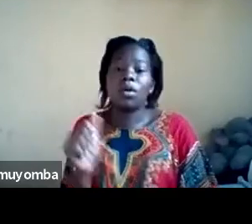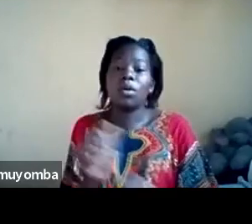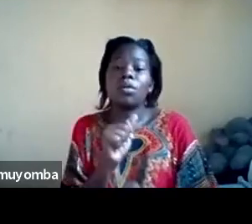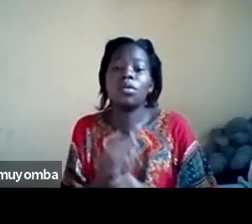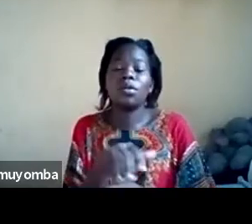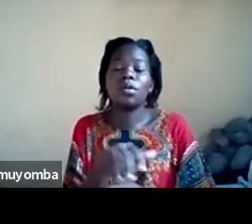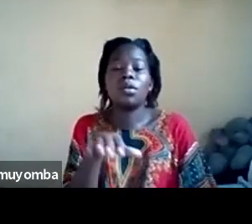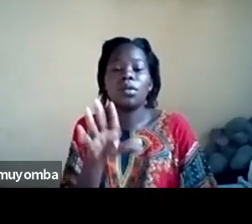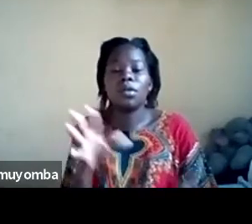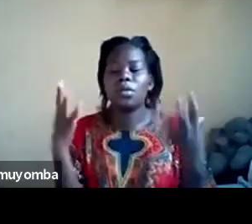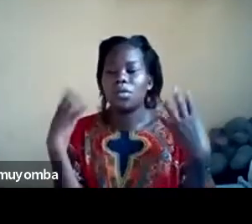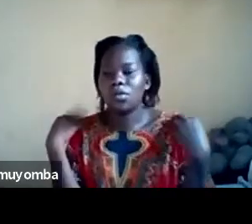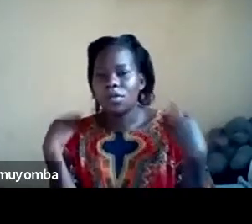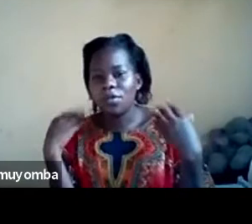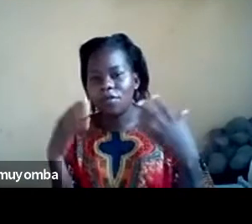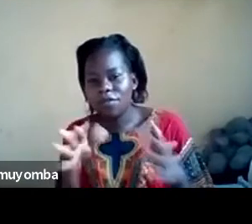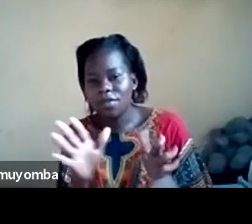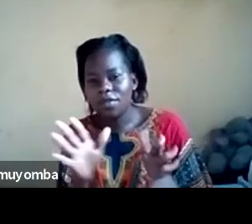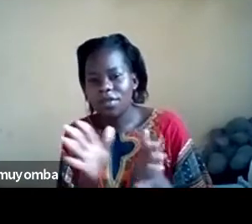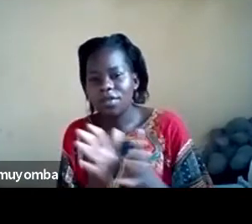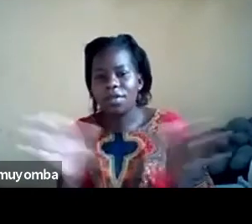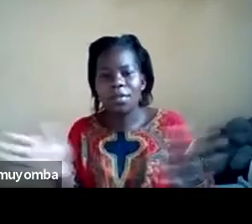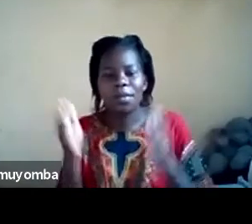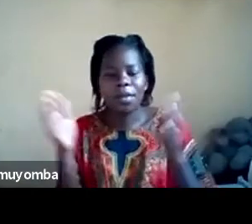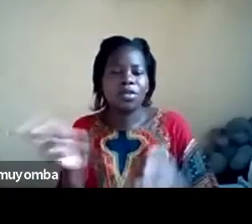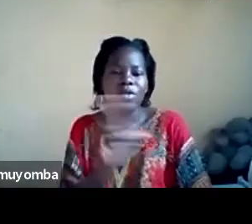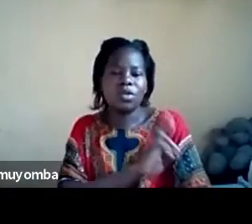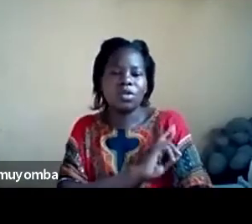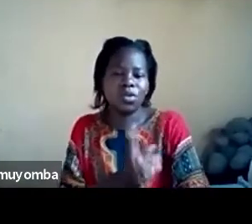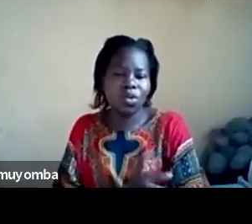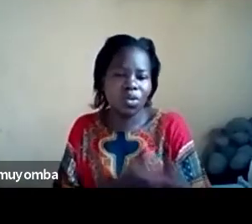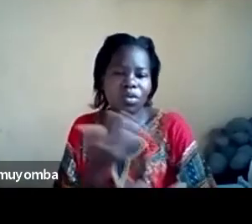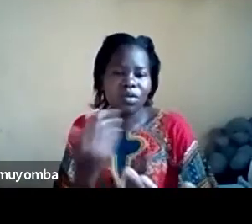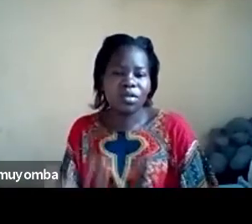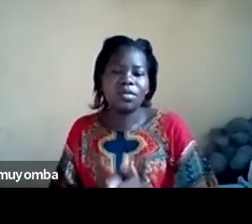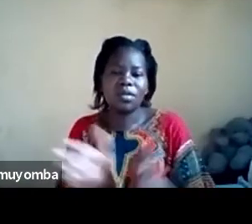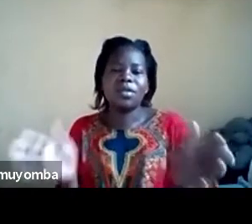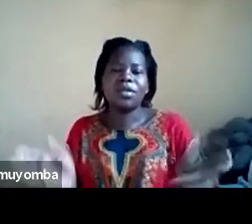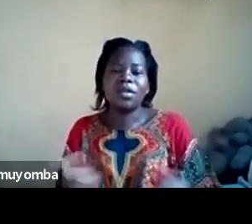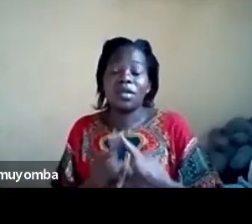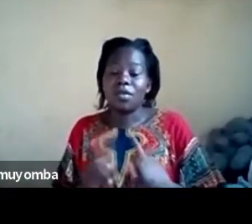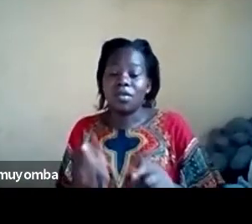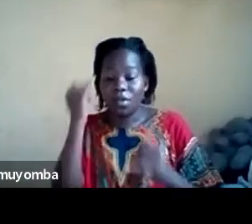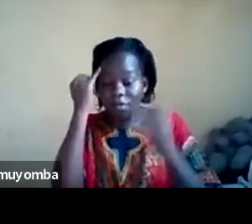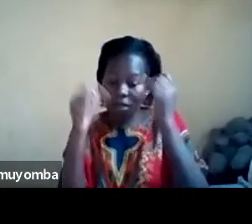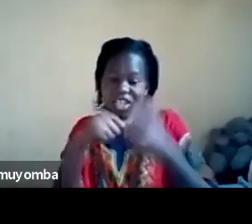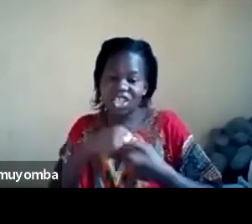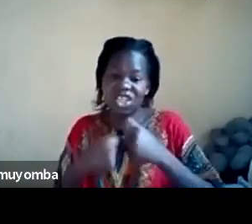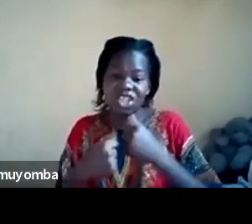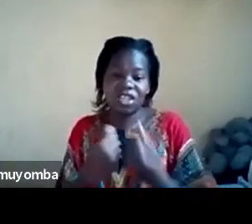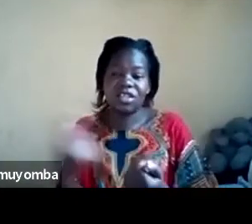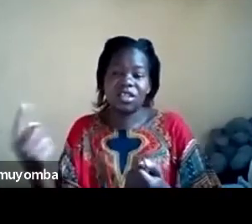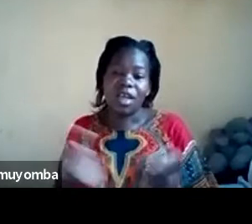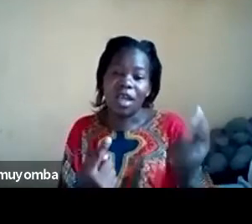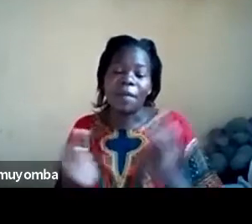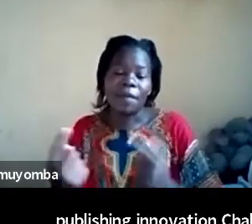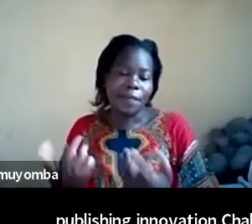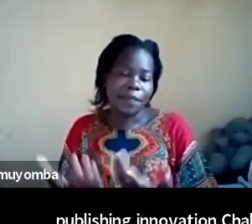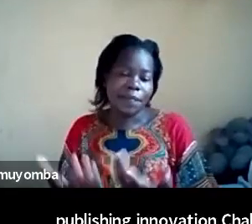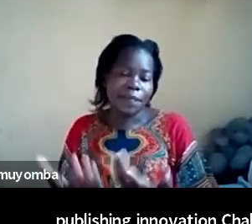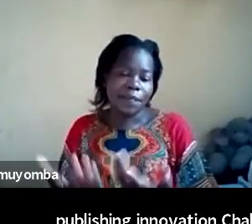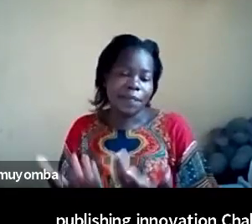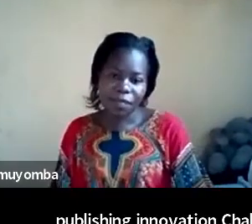training, mobilizing resources. We are actually publishing more innovation challenges, you know, coming up shortly. We are talking